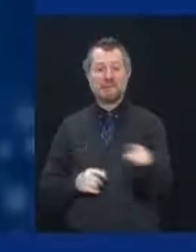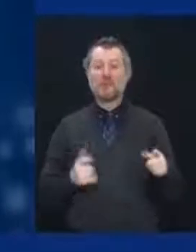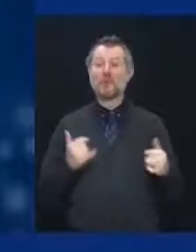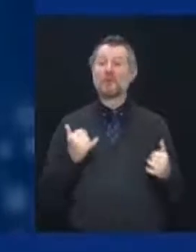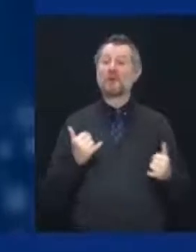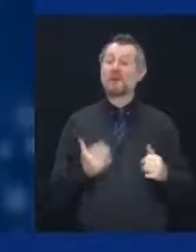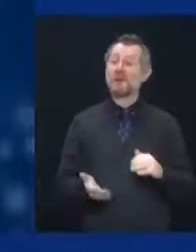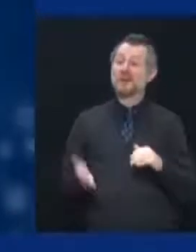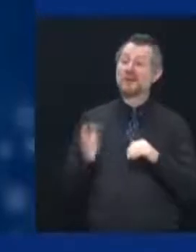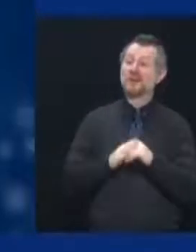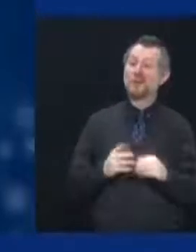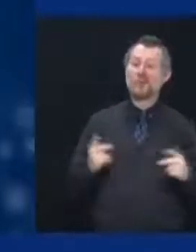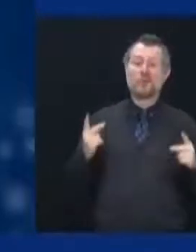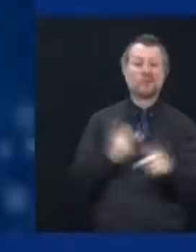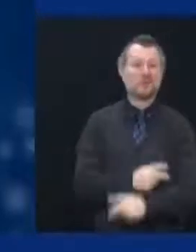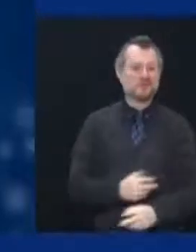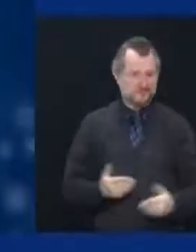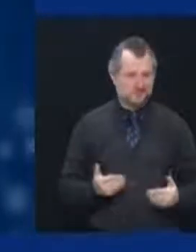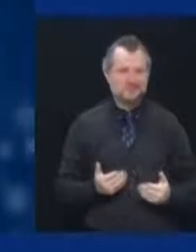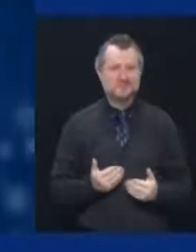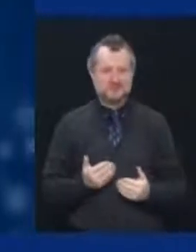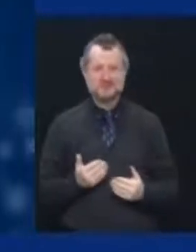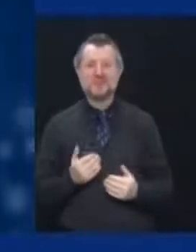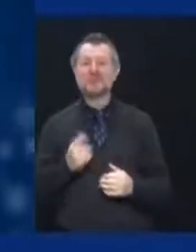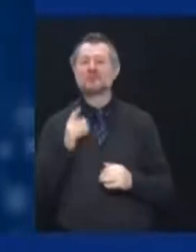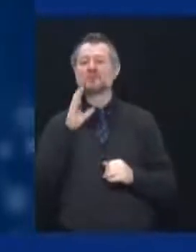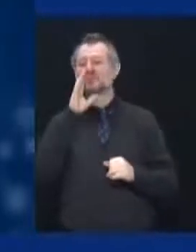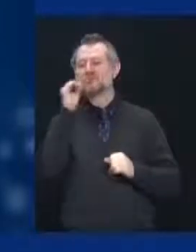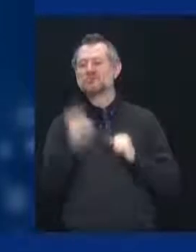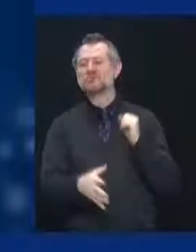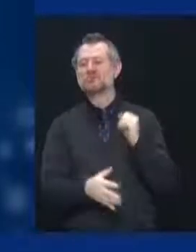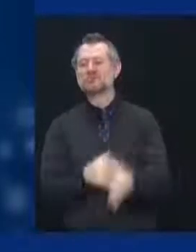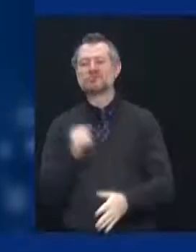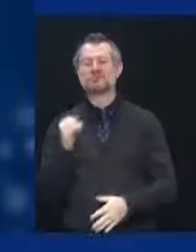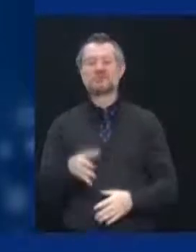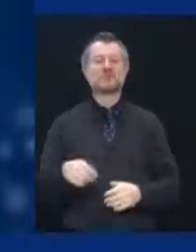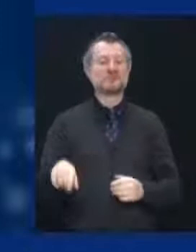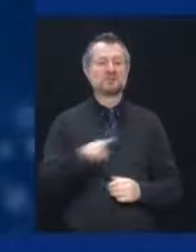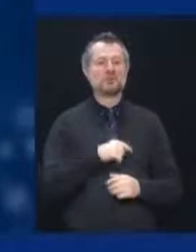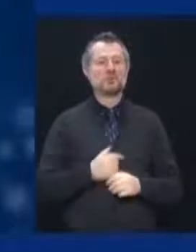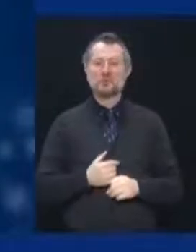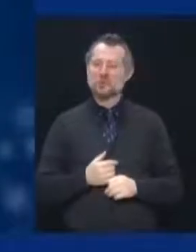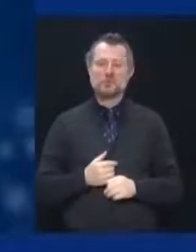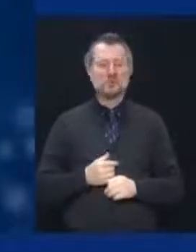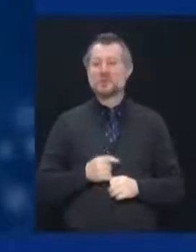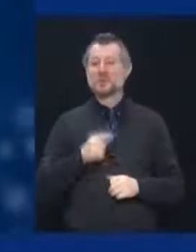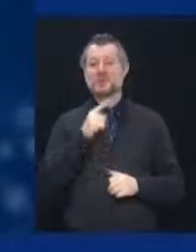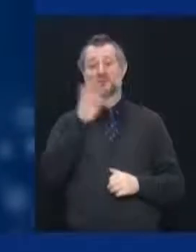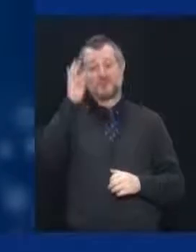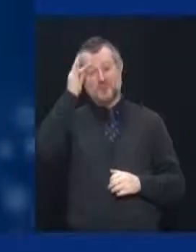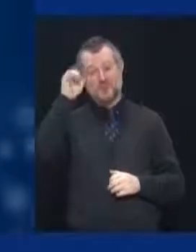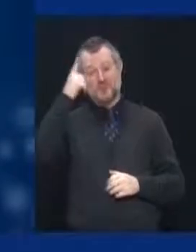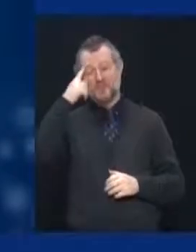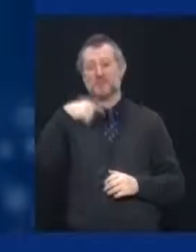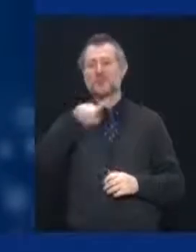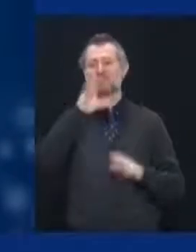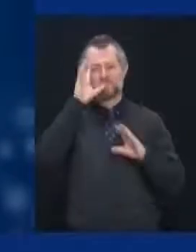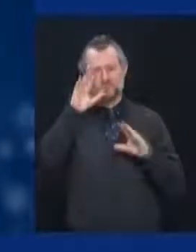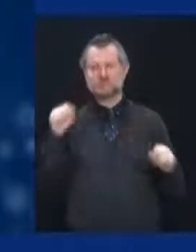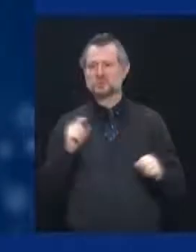just hurt us every way they could. We were a political target for